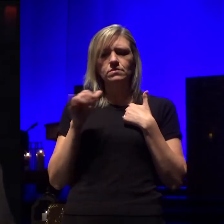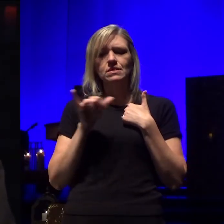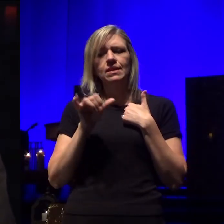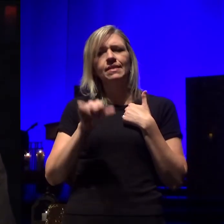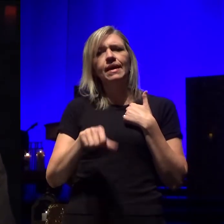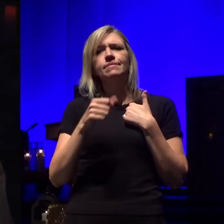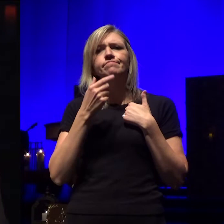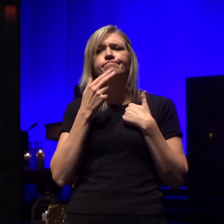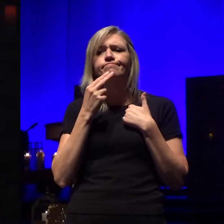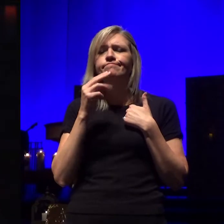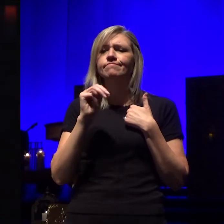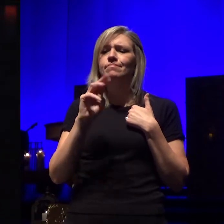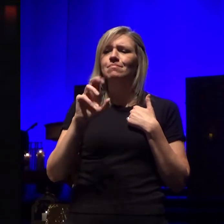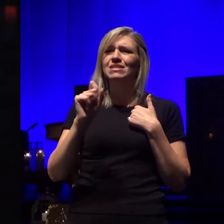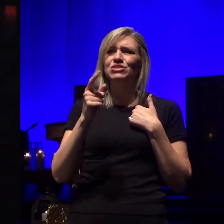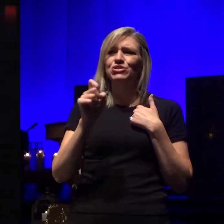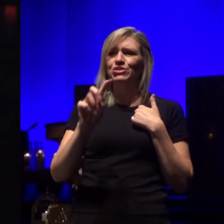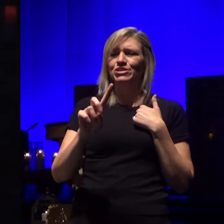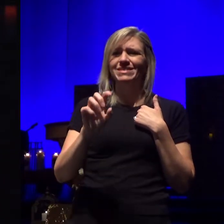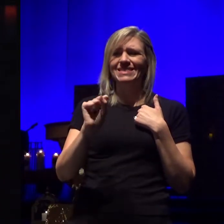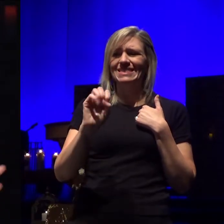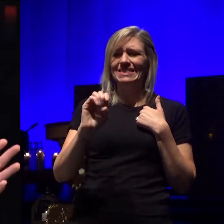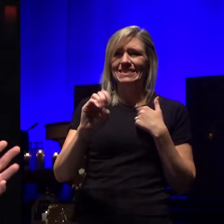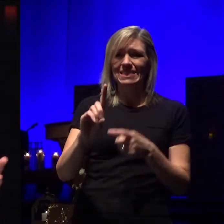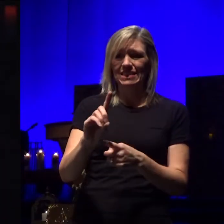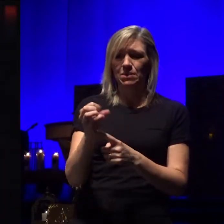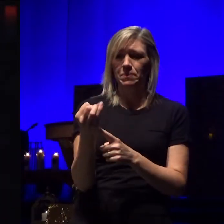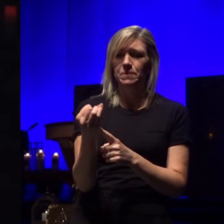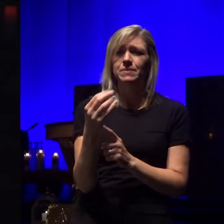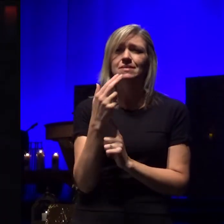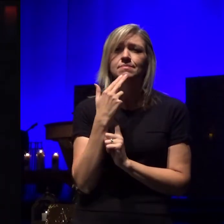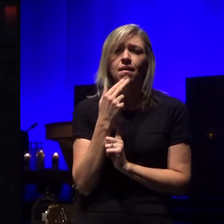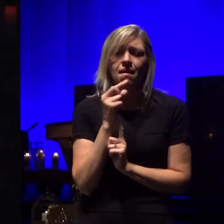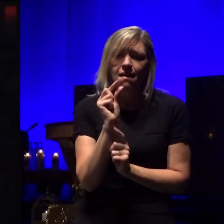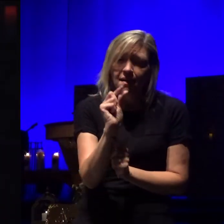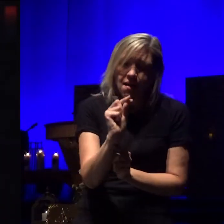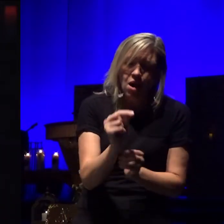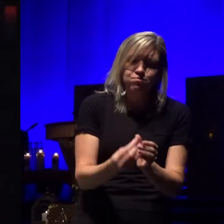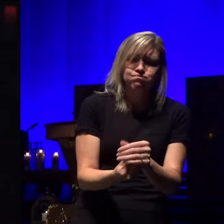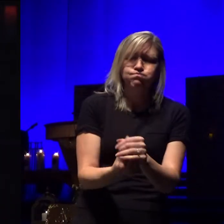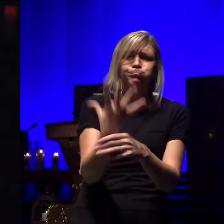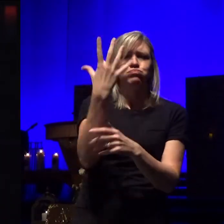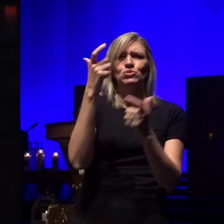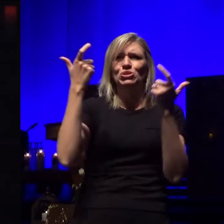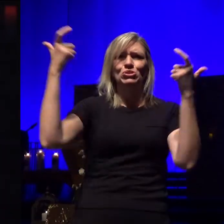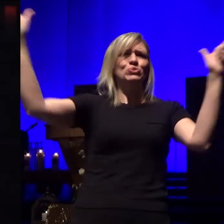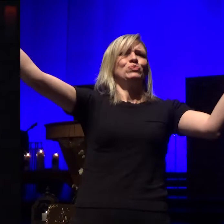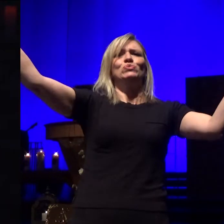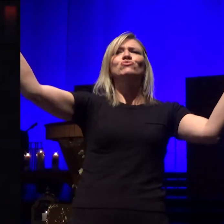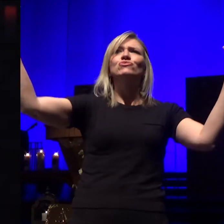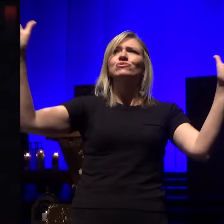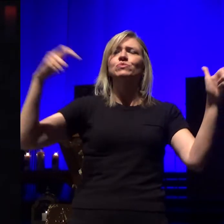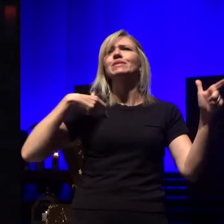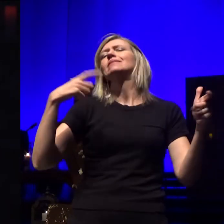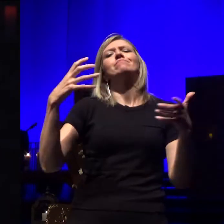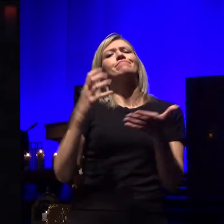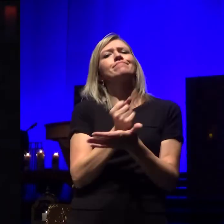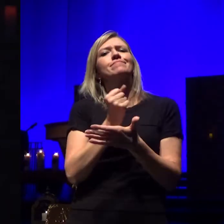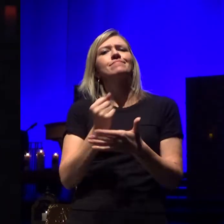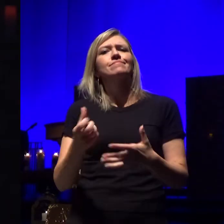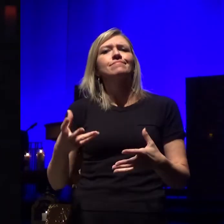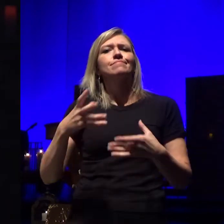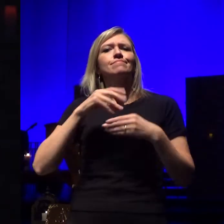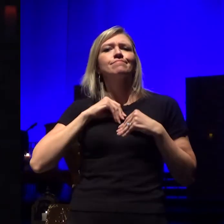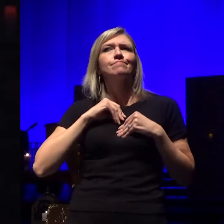Like that mustard seed, it grows and expands into the largest of things, what started as the tiniest amount of faith. We embrace it